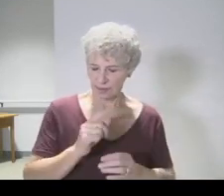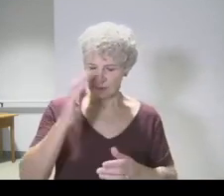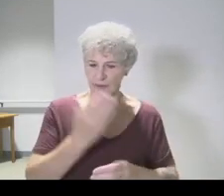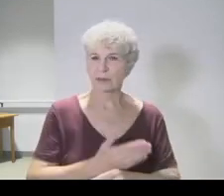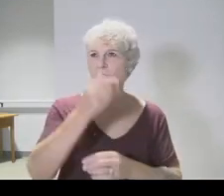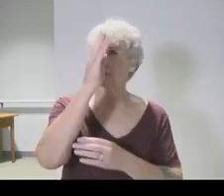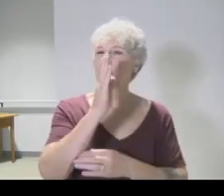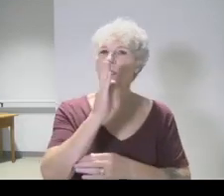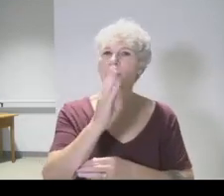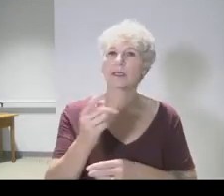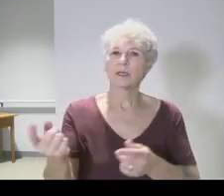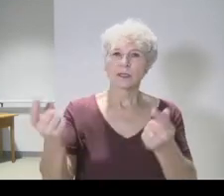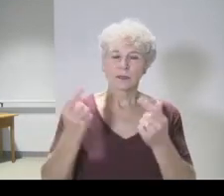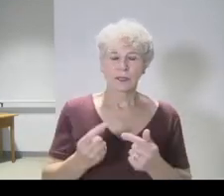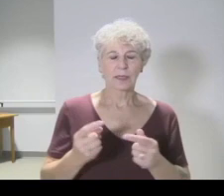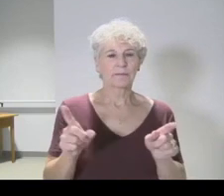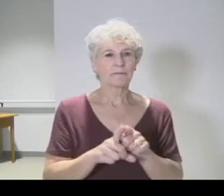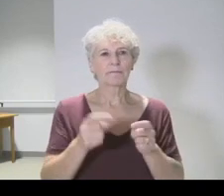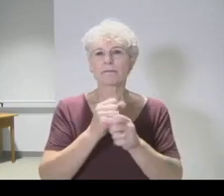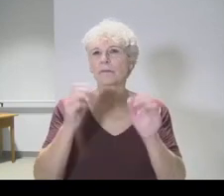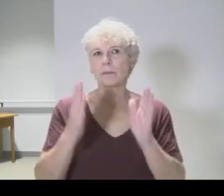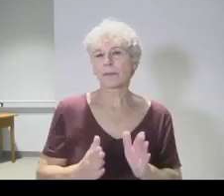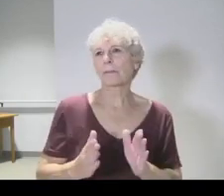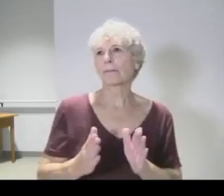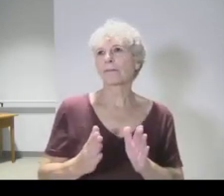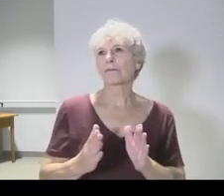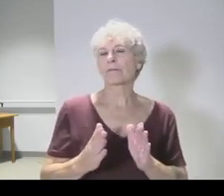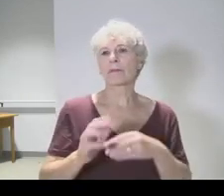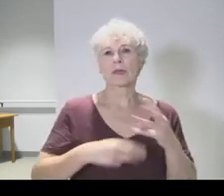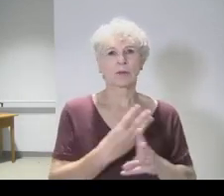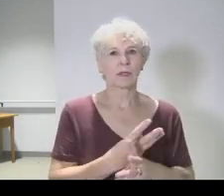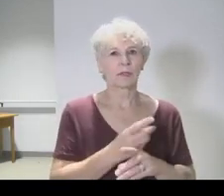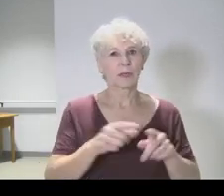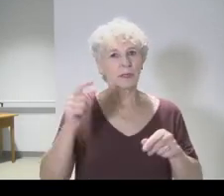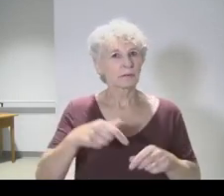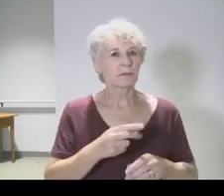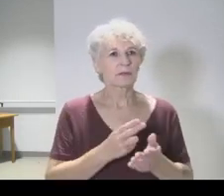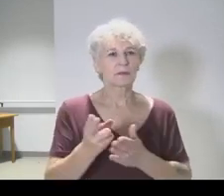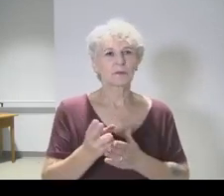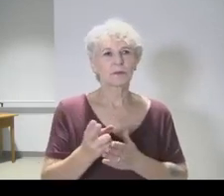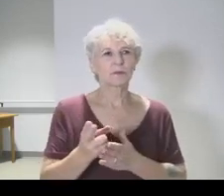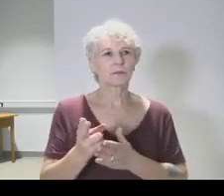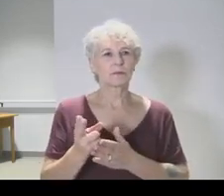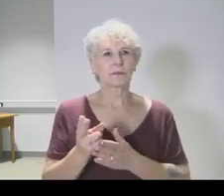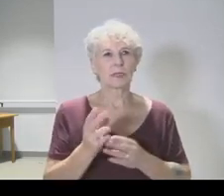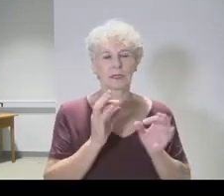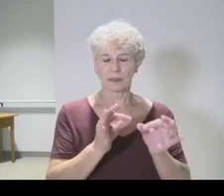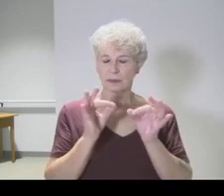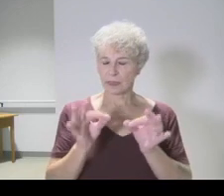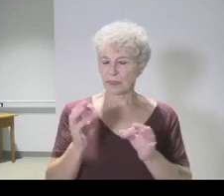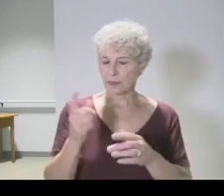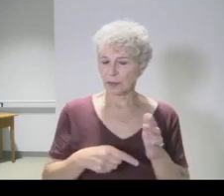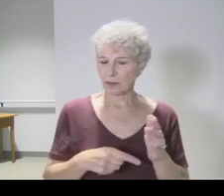God who came as Savior of the world. But this truth is exactly what those false teachers